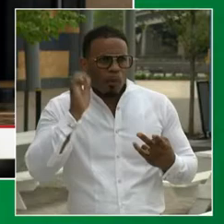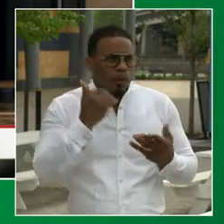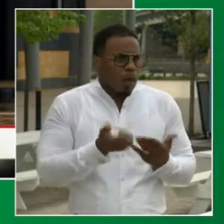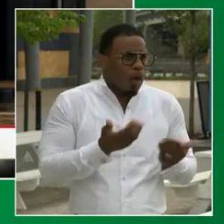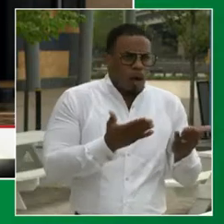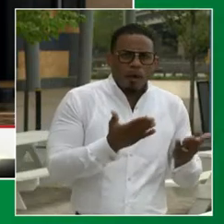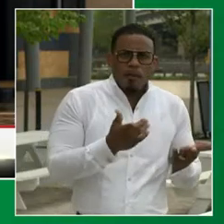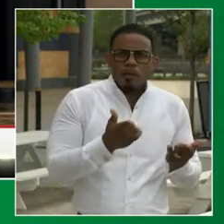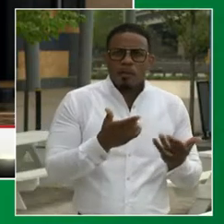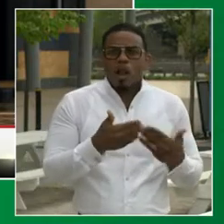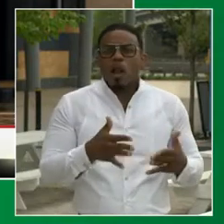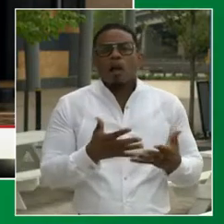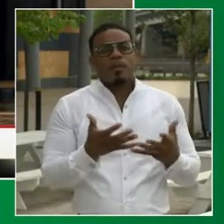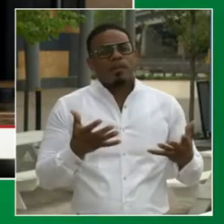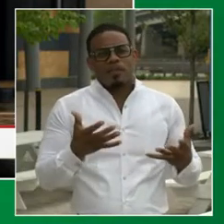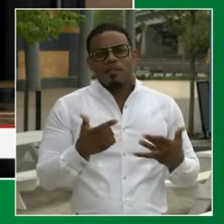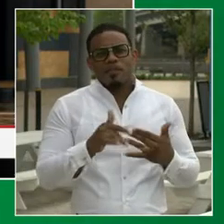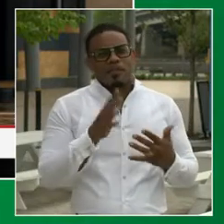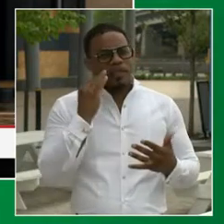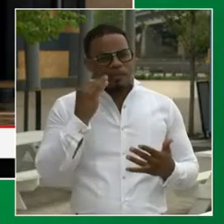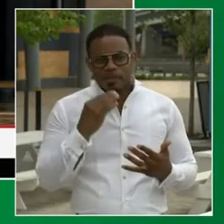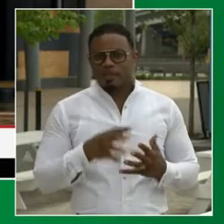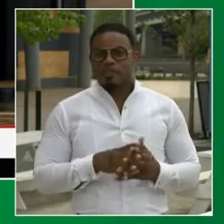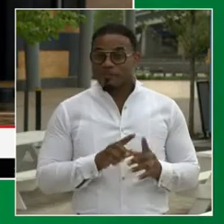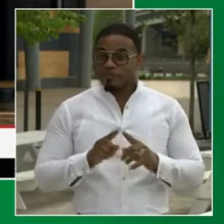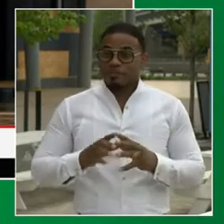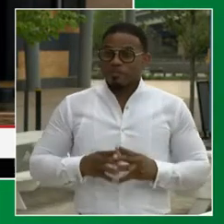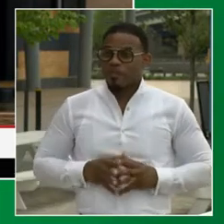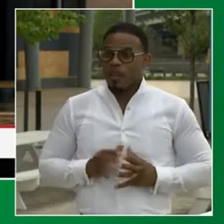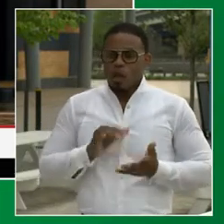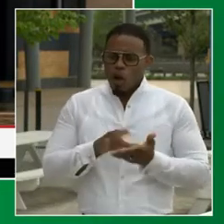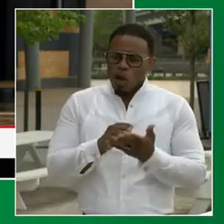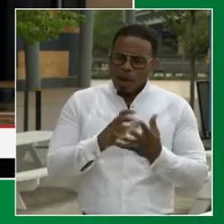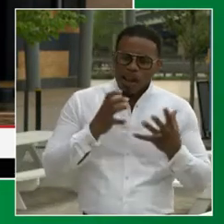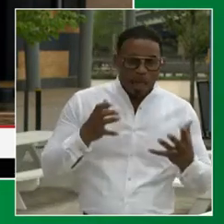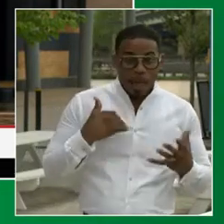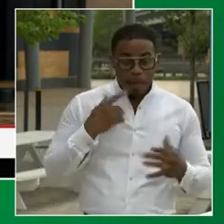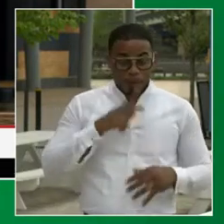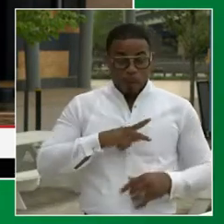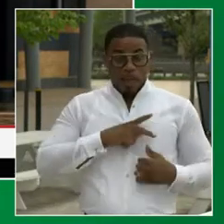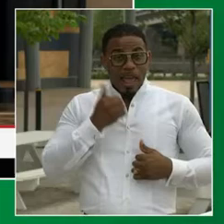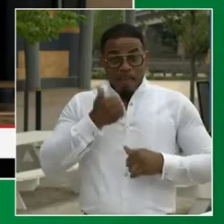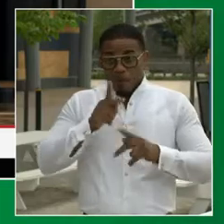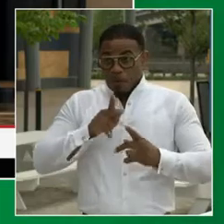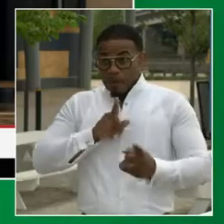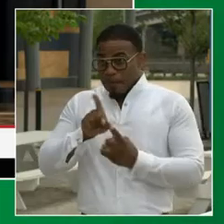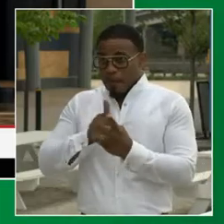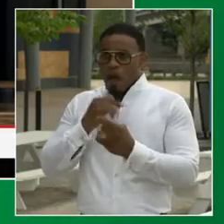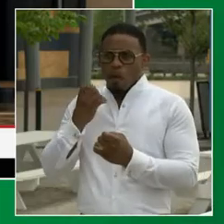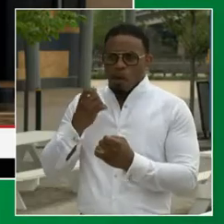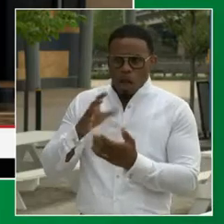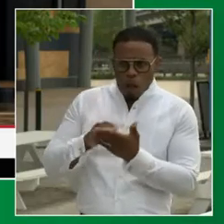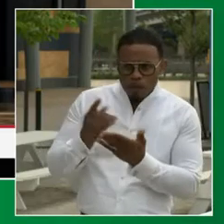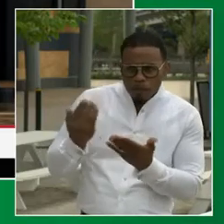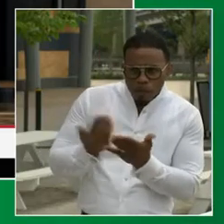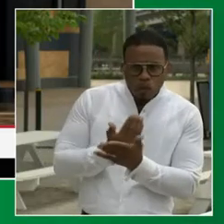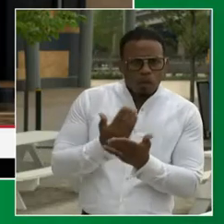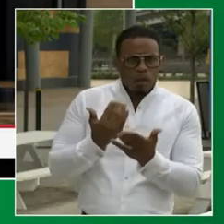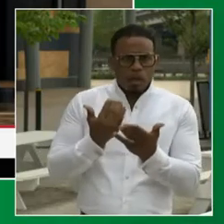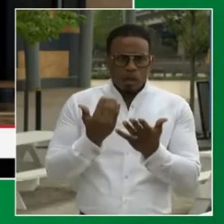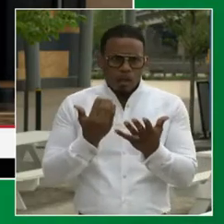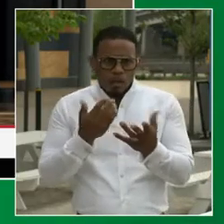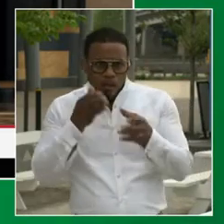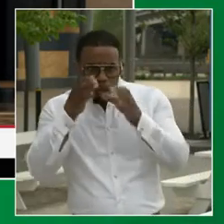can offer, and you learn so much from those experiences as well. I personally, every person I meet, I always learning something new. I